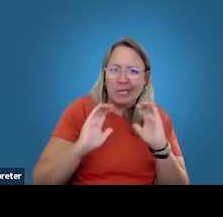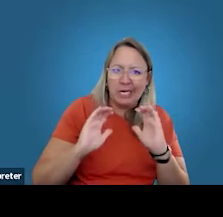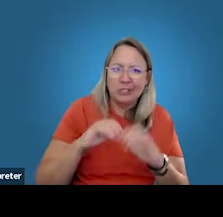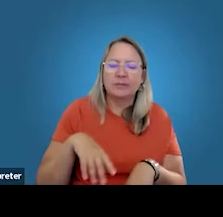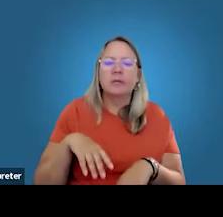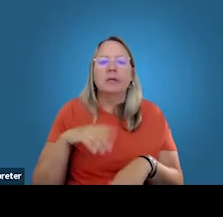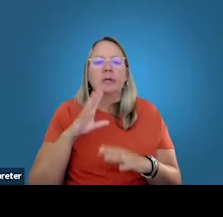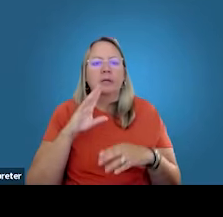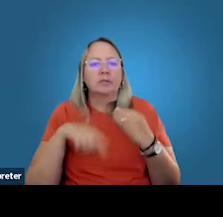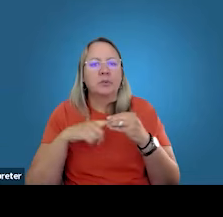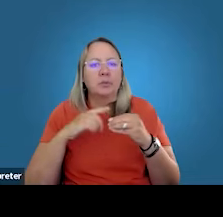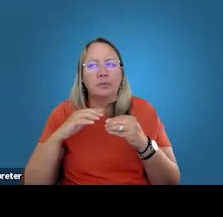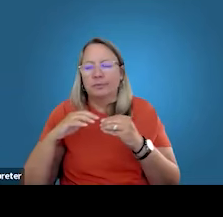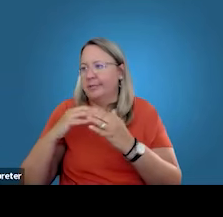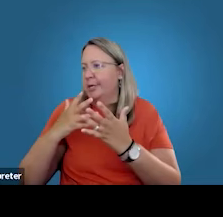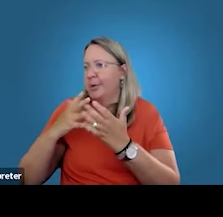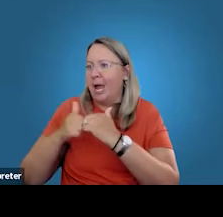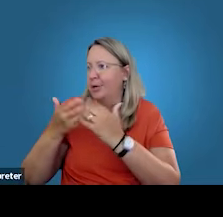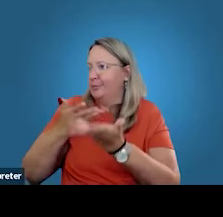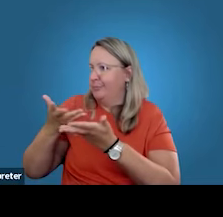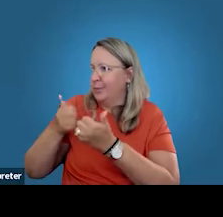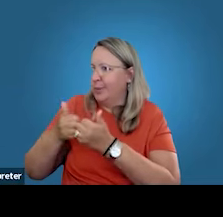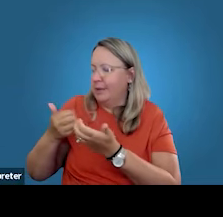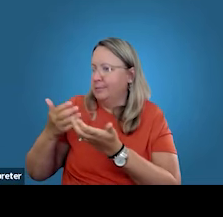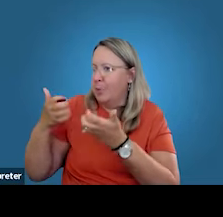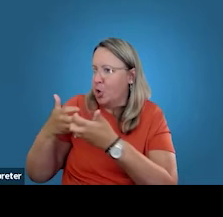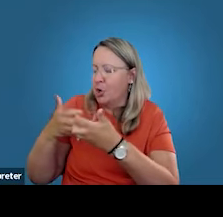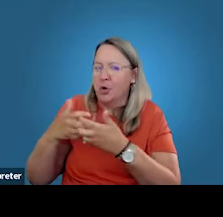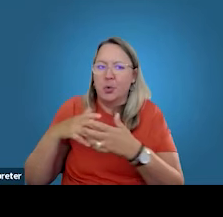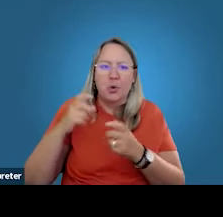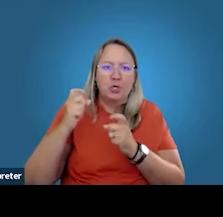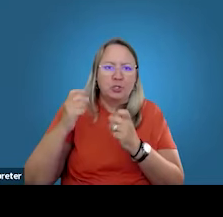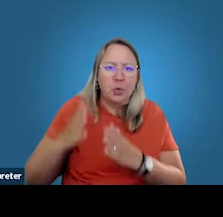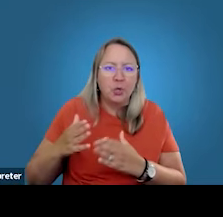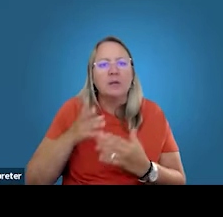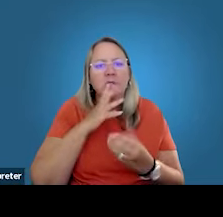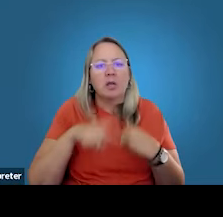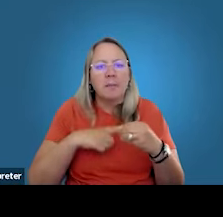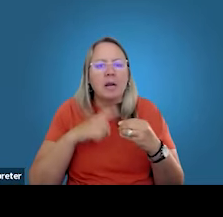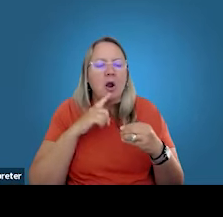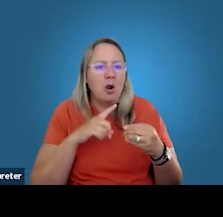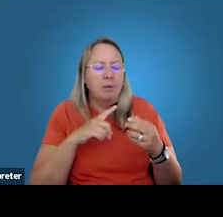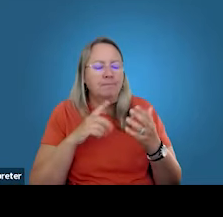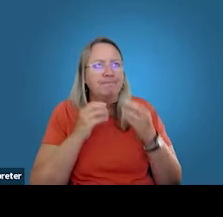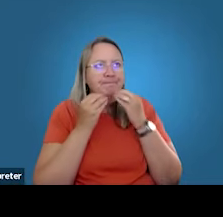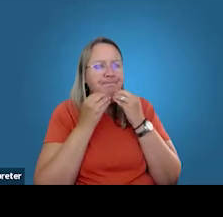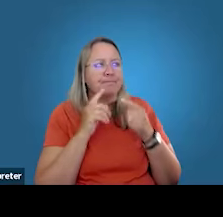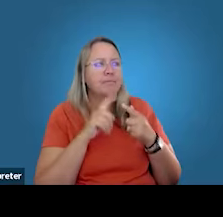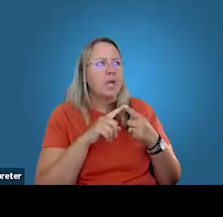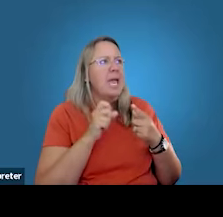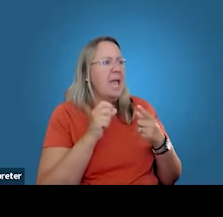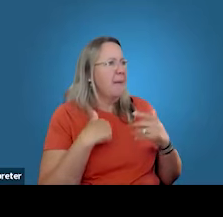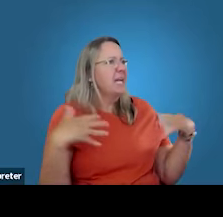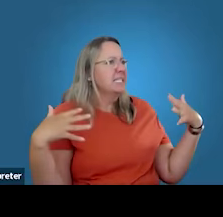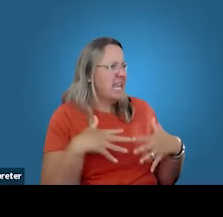a communication to a partner or a donor, you need to be thinking about, are you scaring them at the beginning? Are you showing the